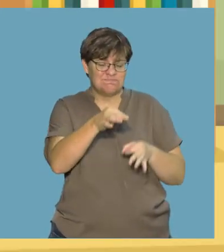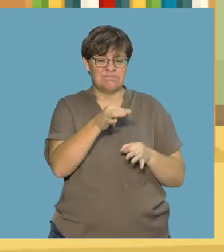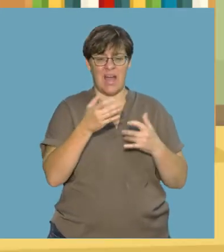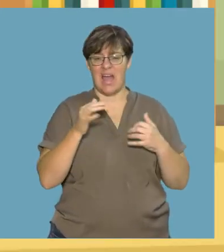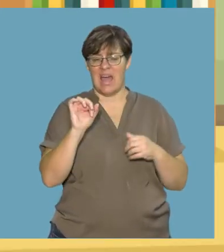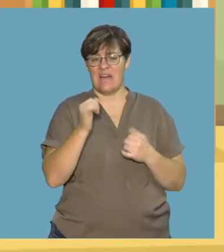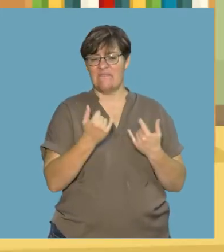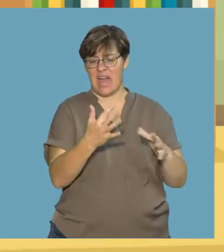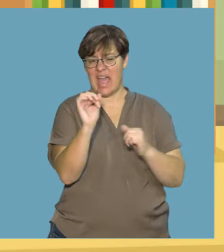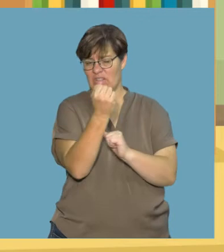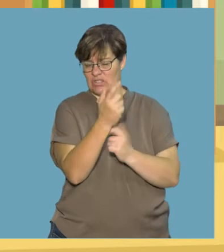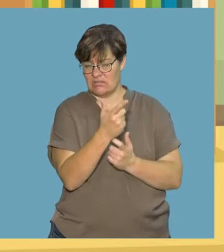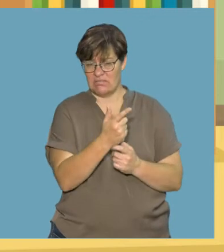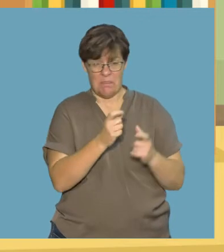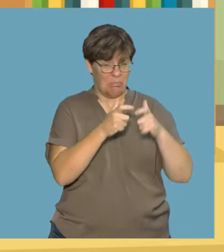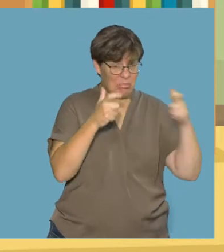big? Is it red?